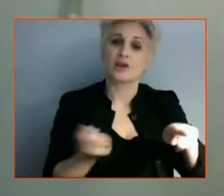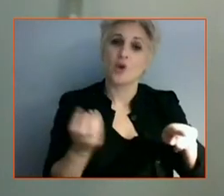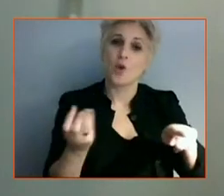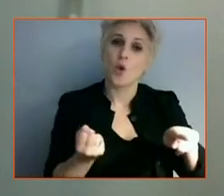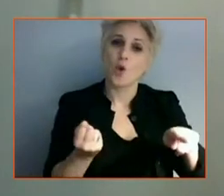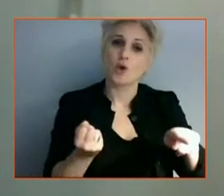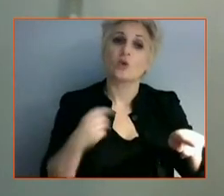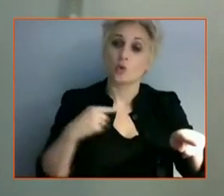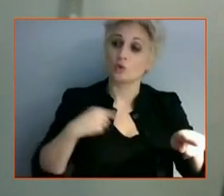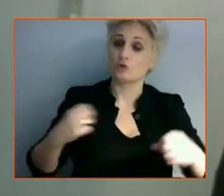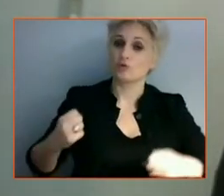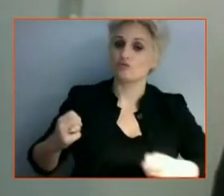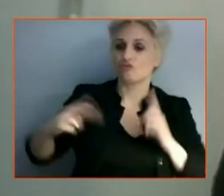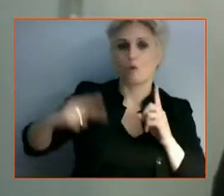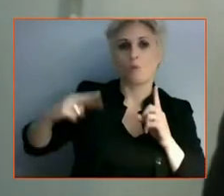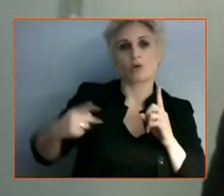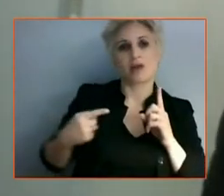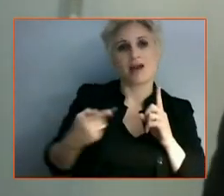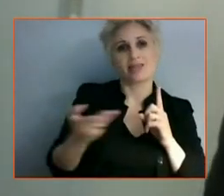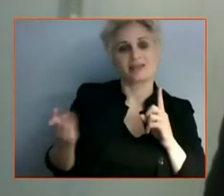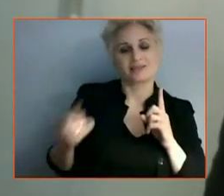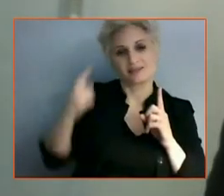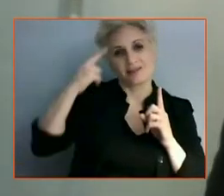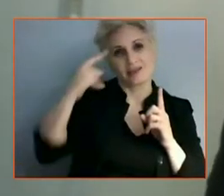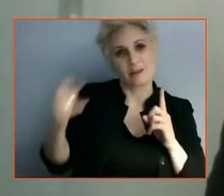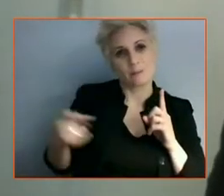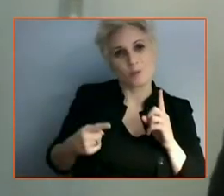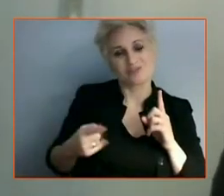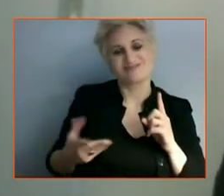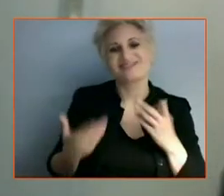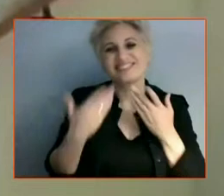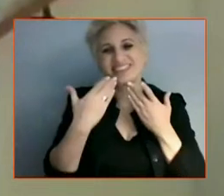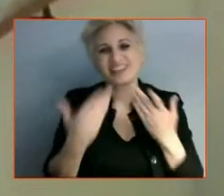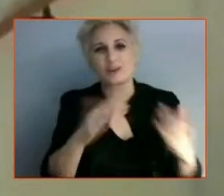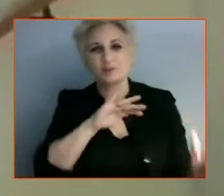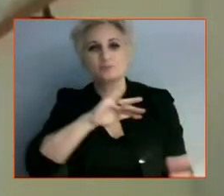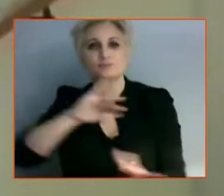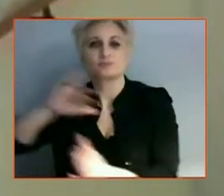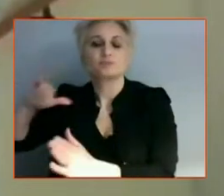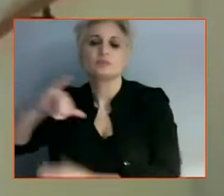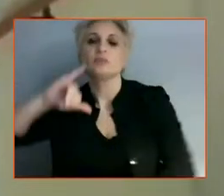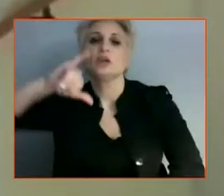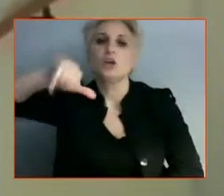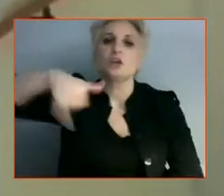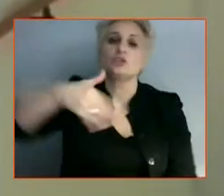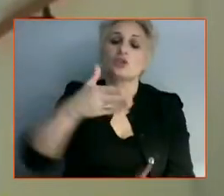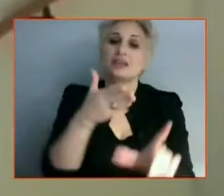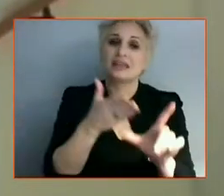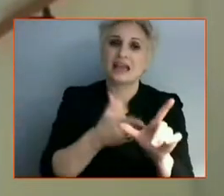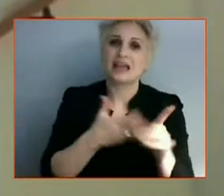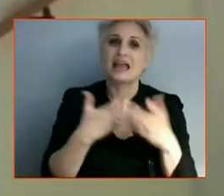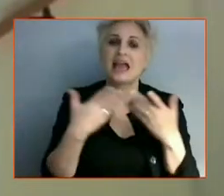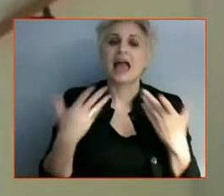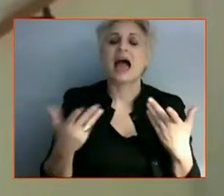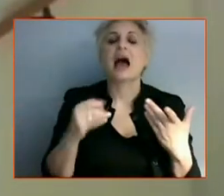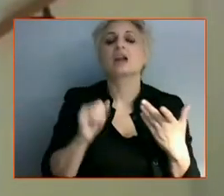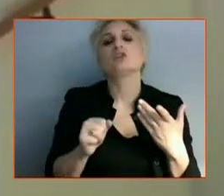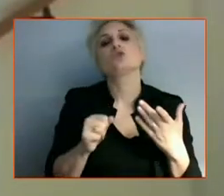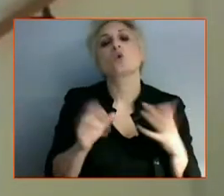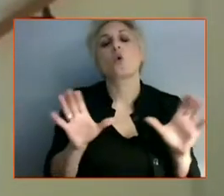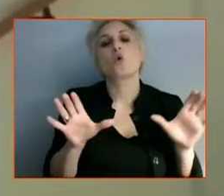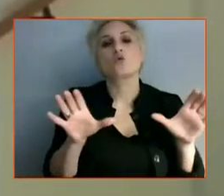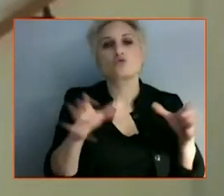is very important. Thanks for that. Jonathan Young, in what ways does your party support a STEAM rather than STEM approach to